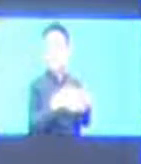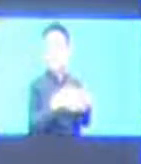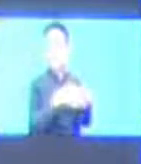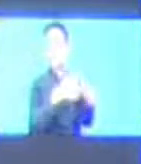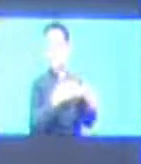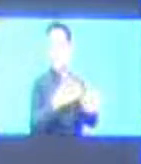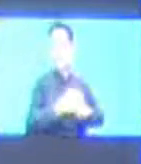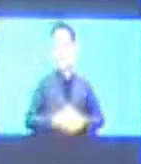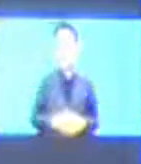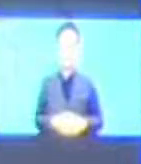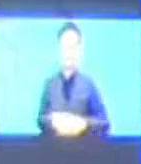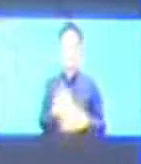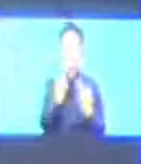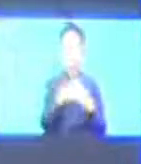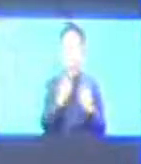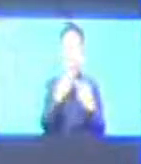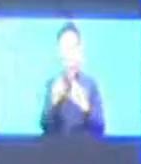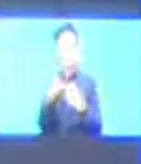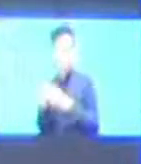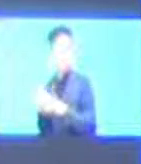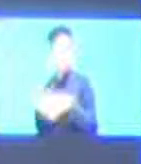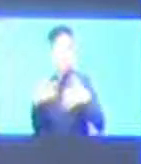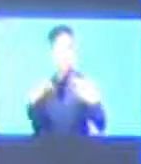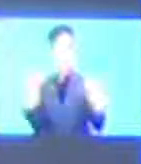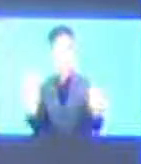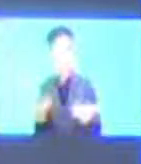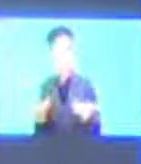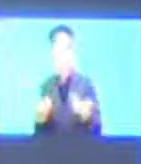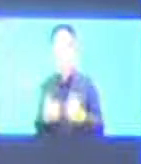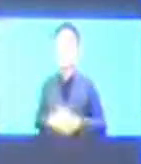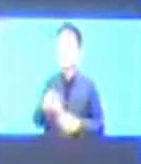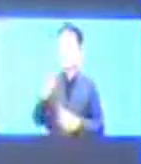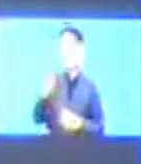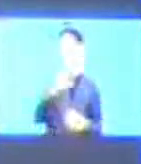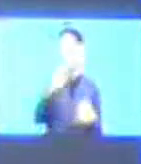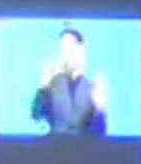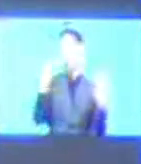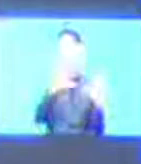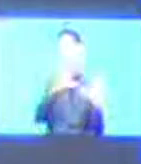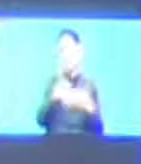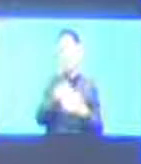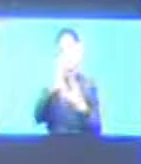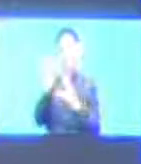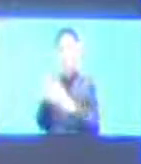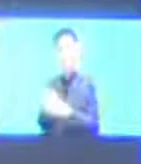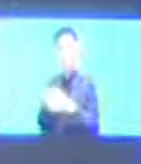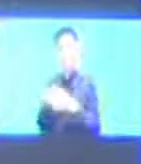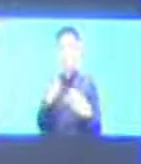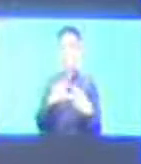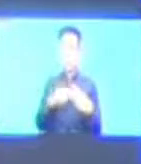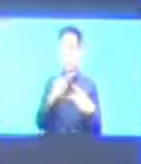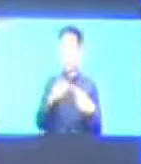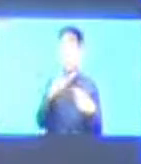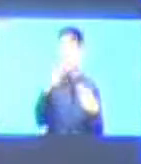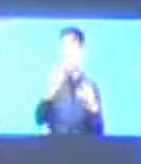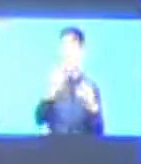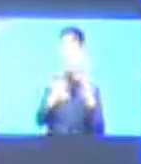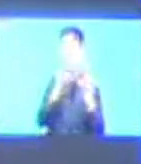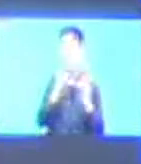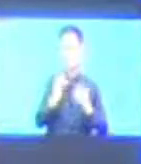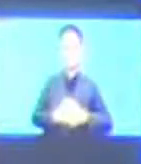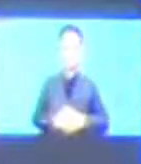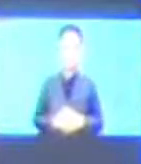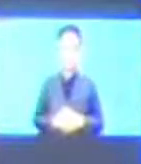to deal with various aspects of inclusivity or inclusion on the internet.